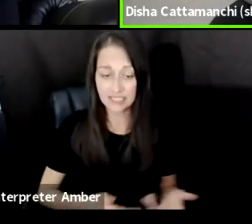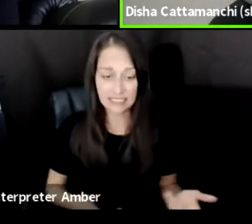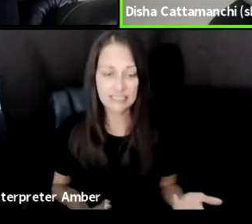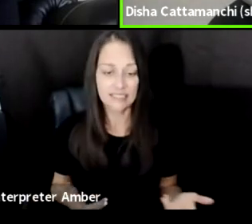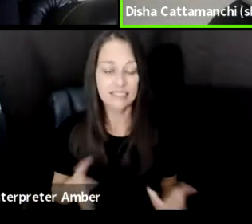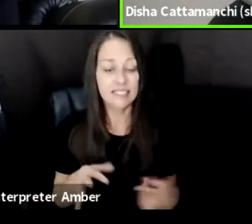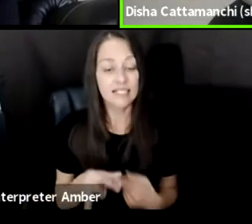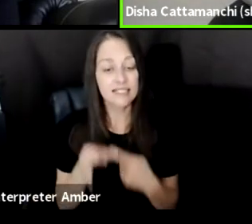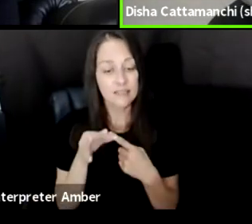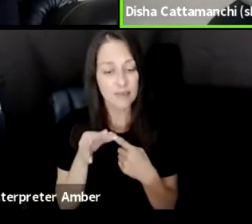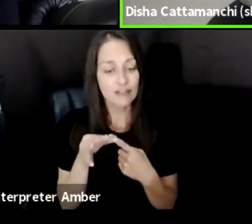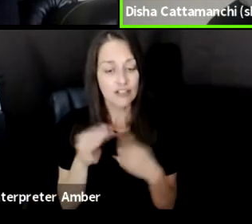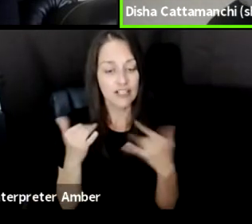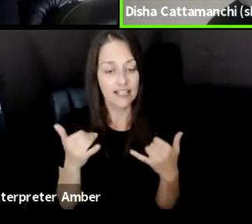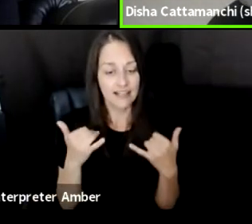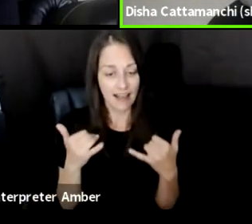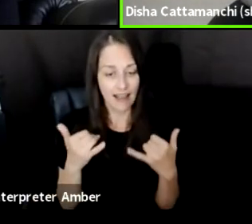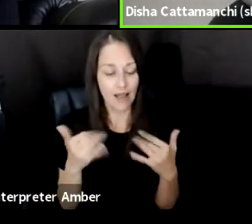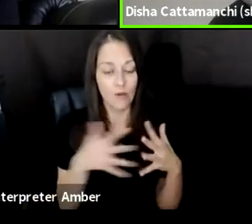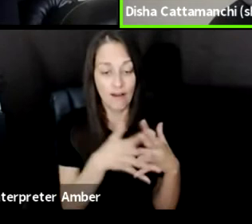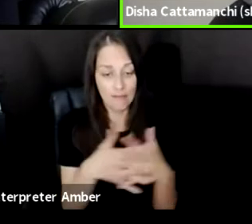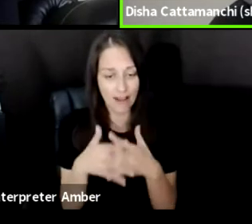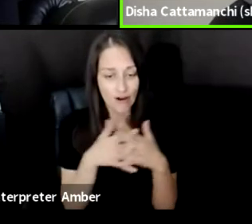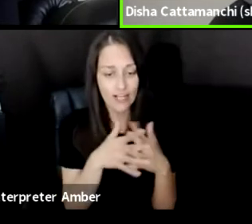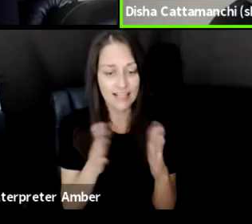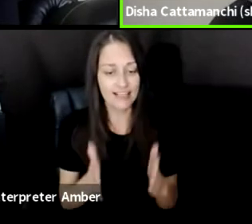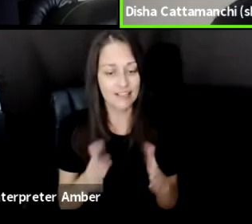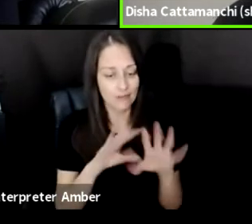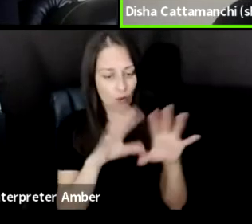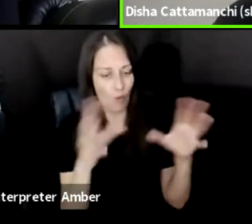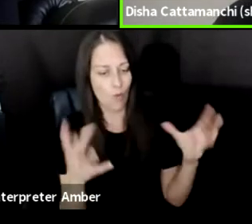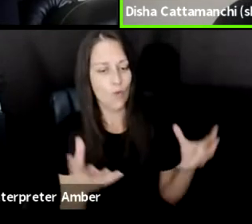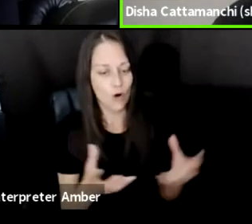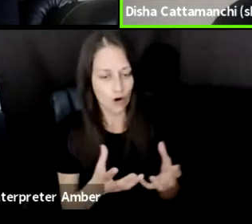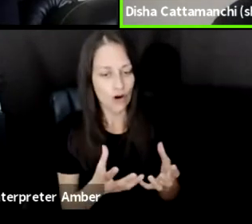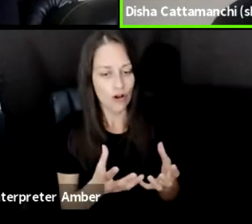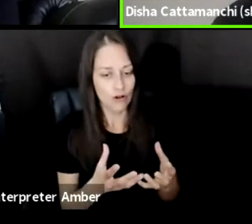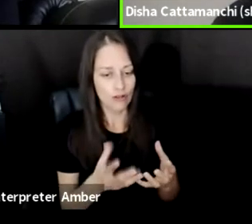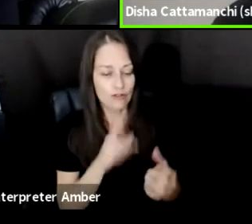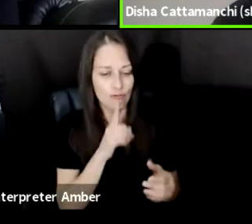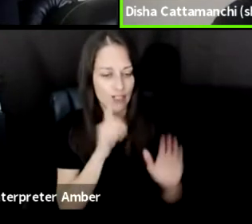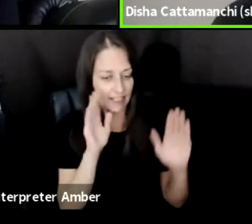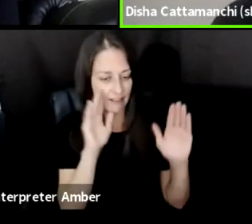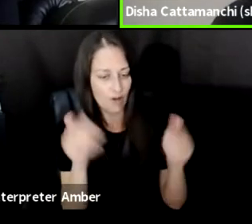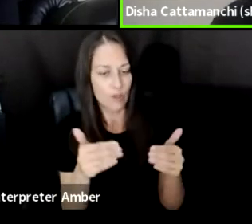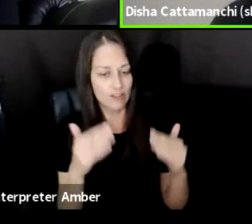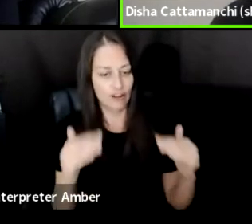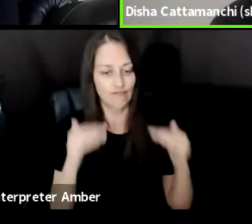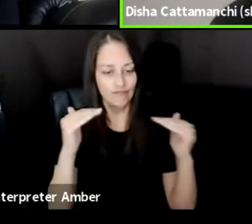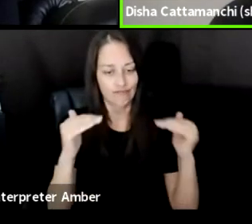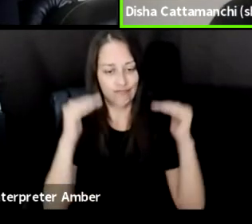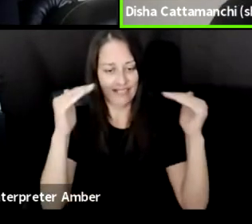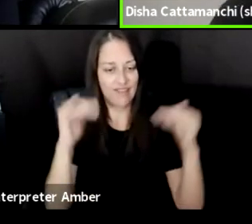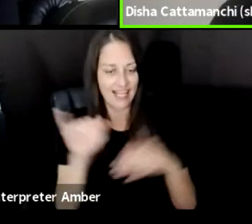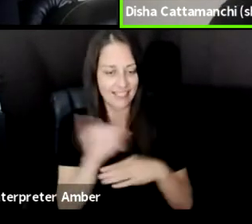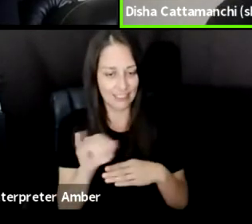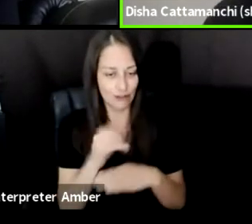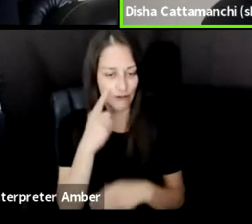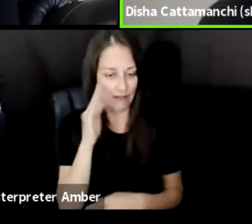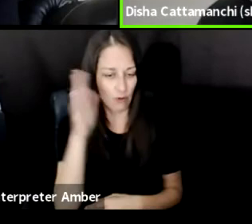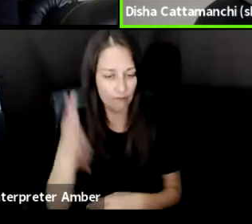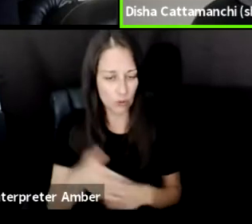with Americans and the whole world is kind of looking at these really advanced industries and things like that to move forward. And